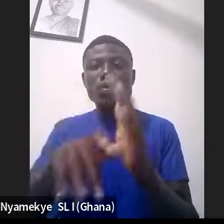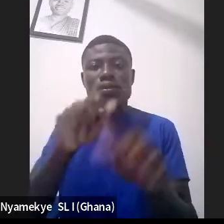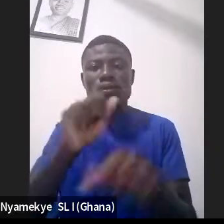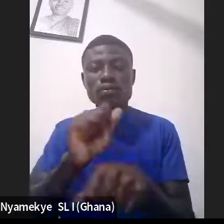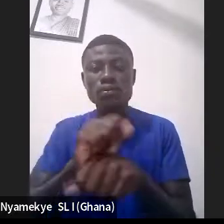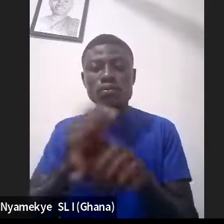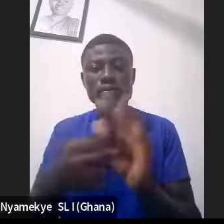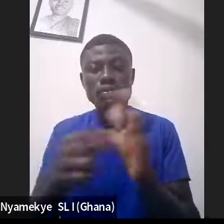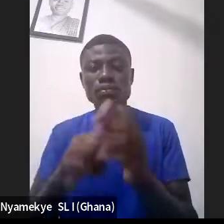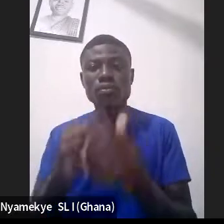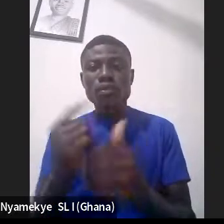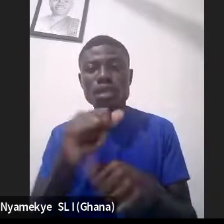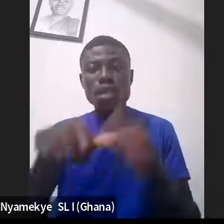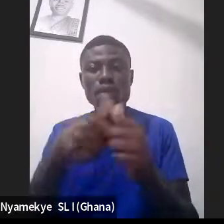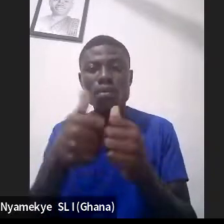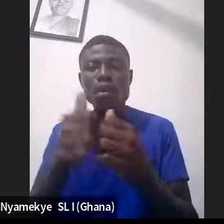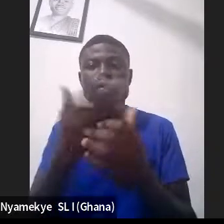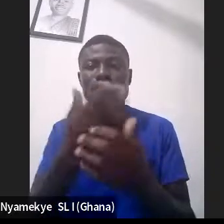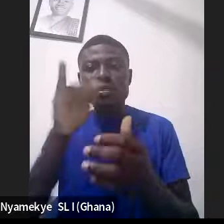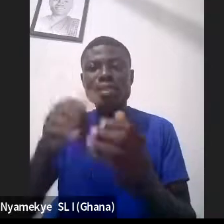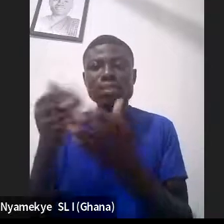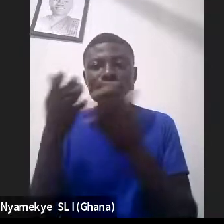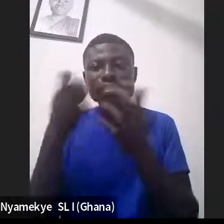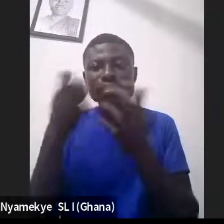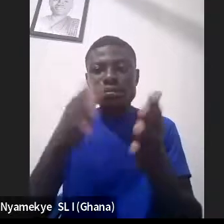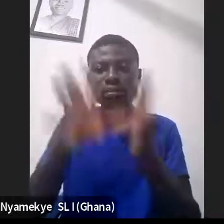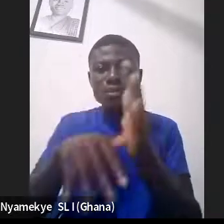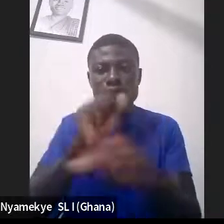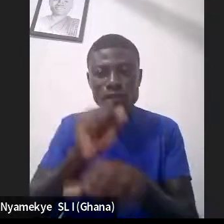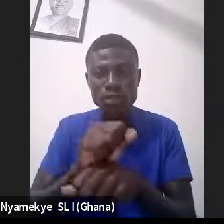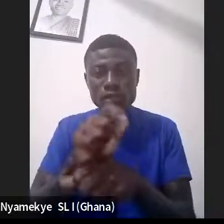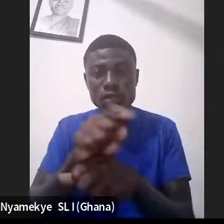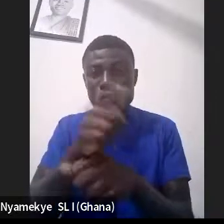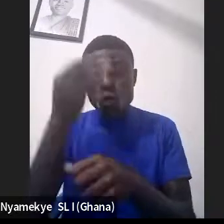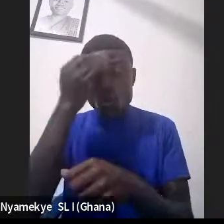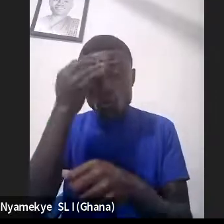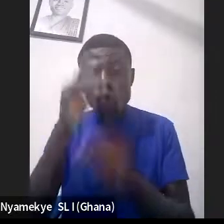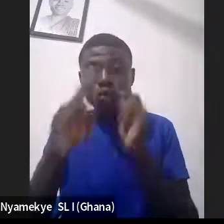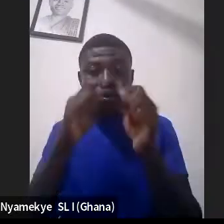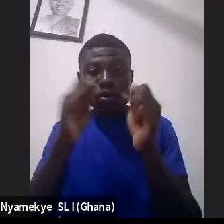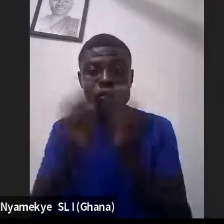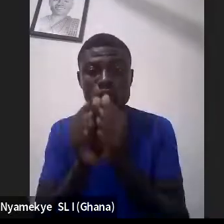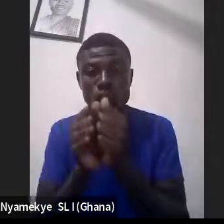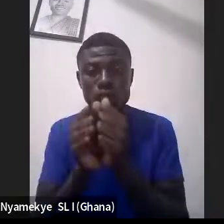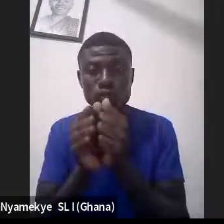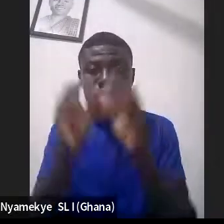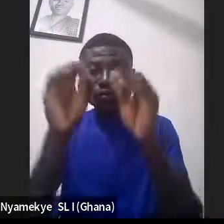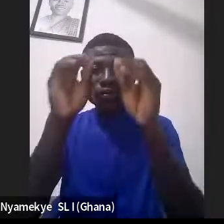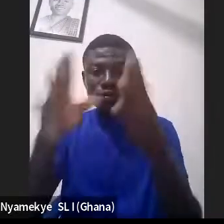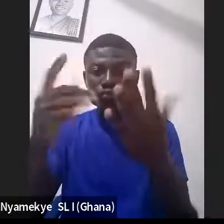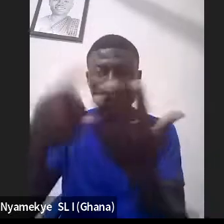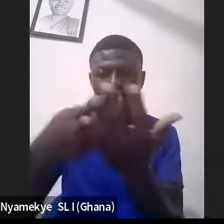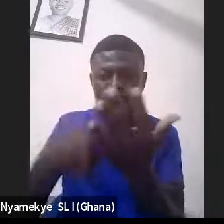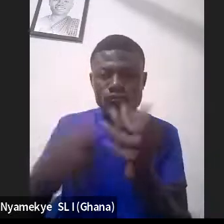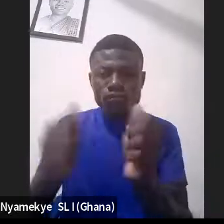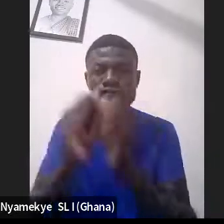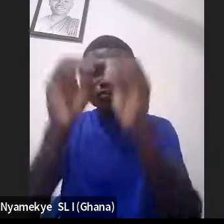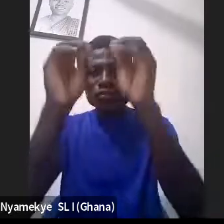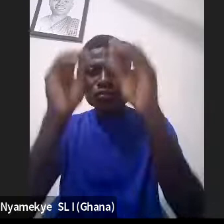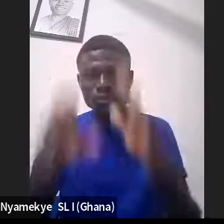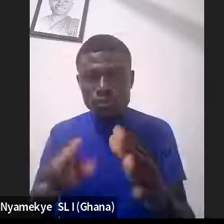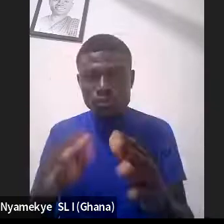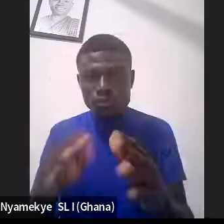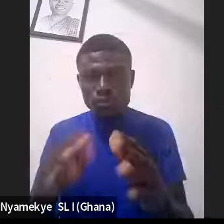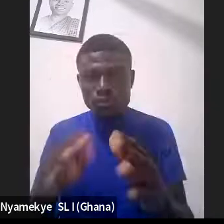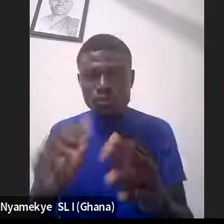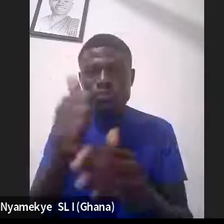about the intervention. So I'm, speaking with the teachers or, anybody that can work